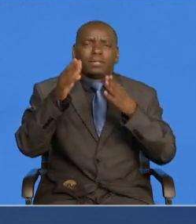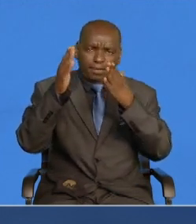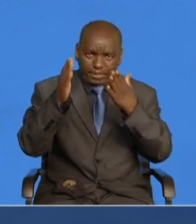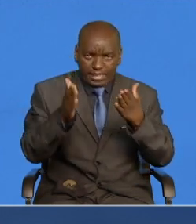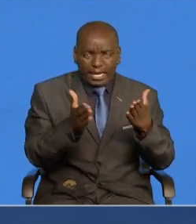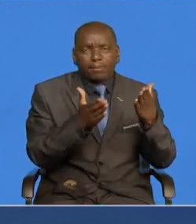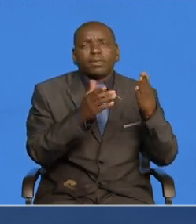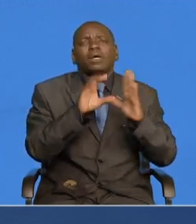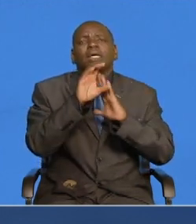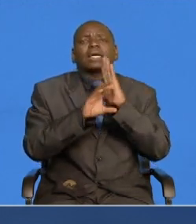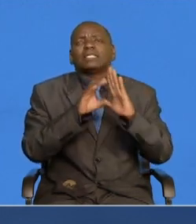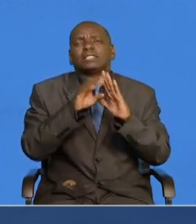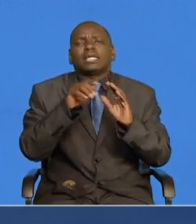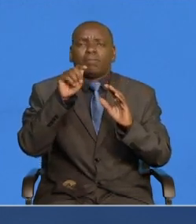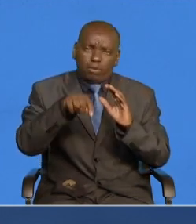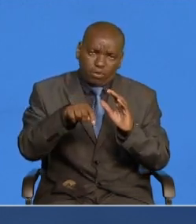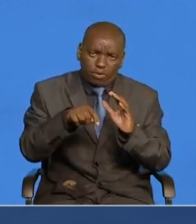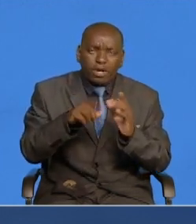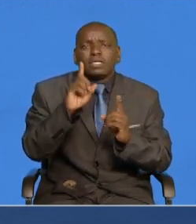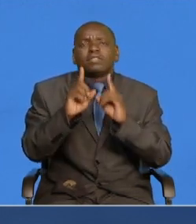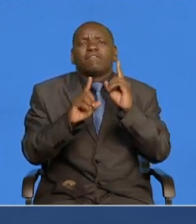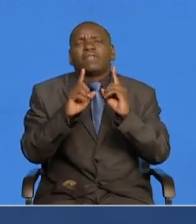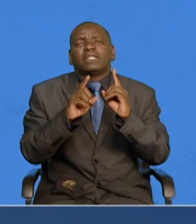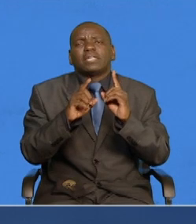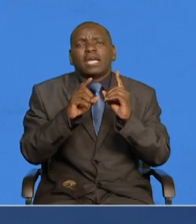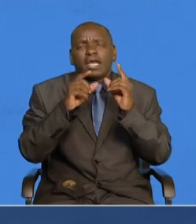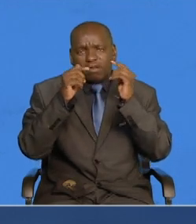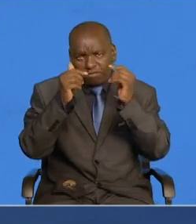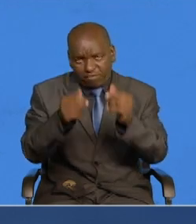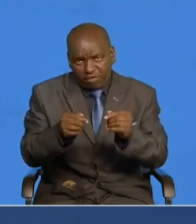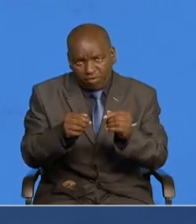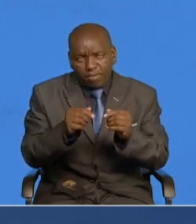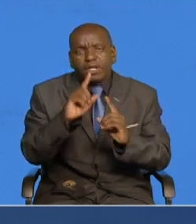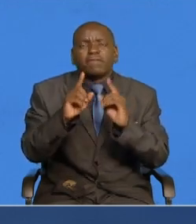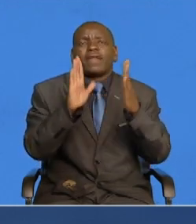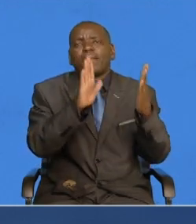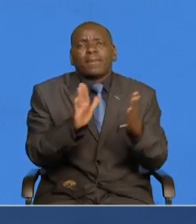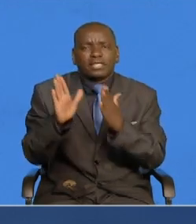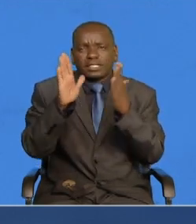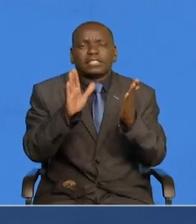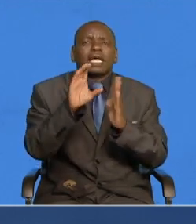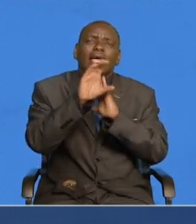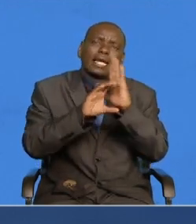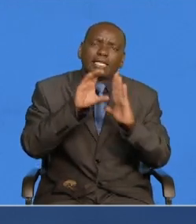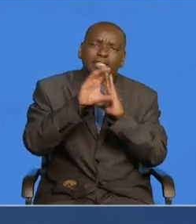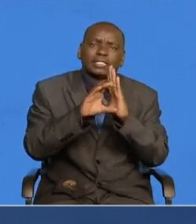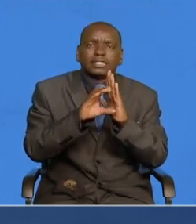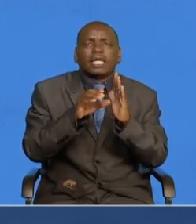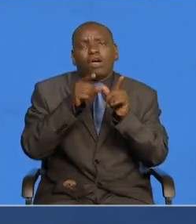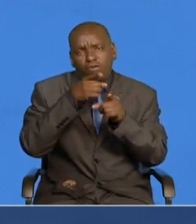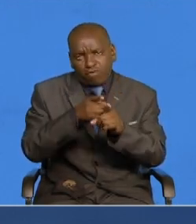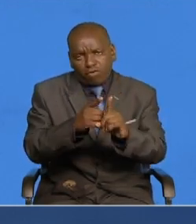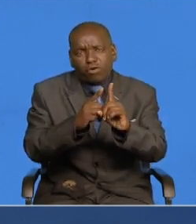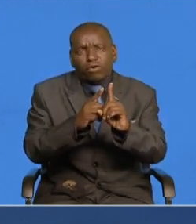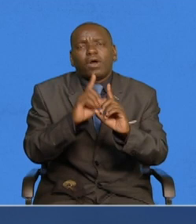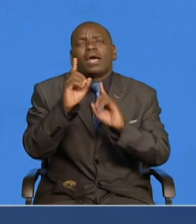up with the country's situational level and hence can inform the specific measures that the country can adapt